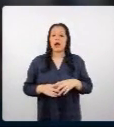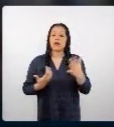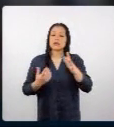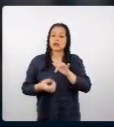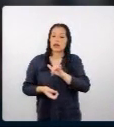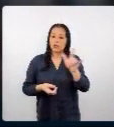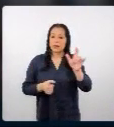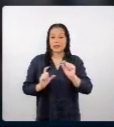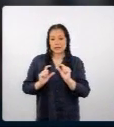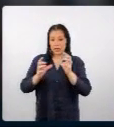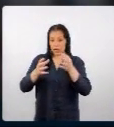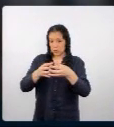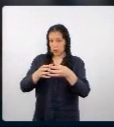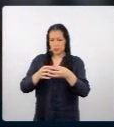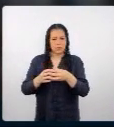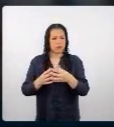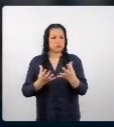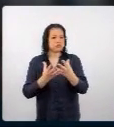very popular